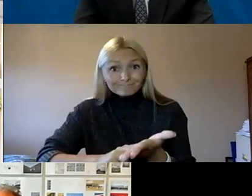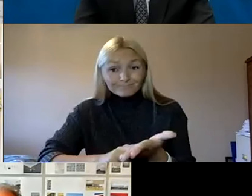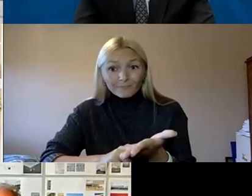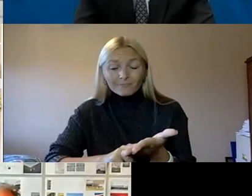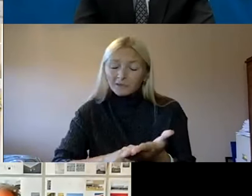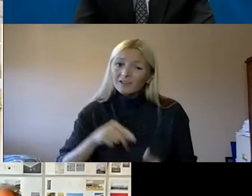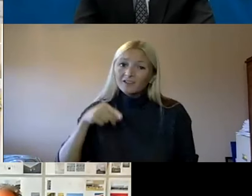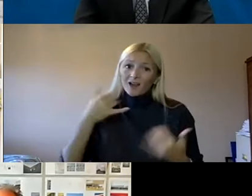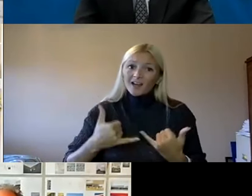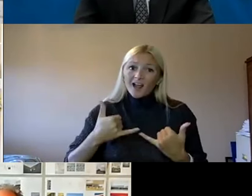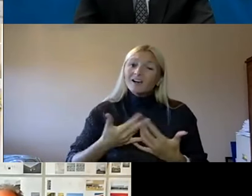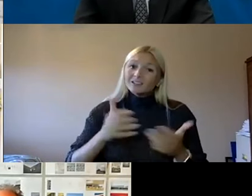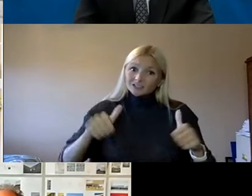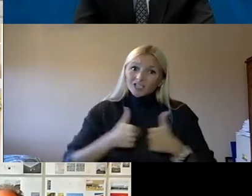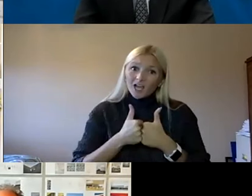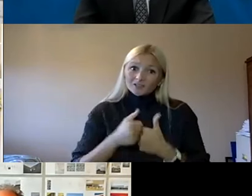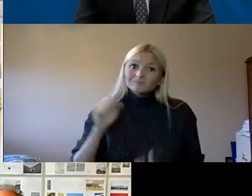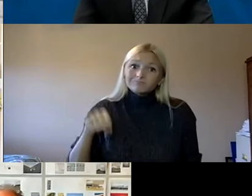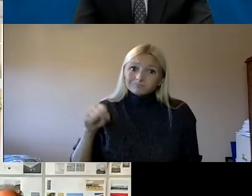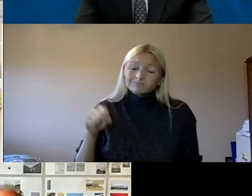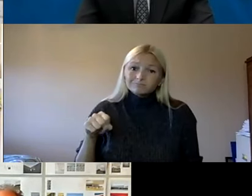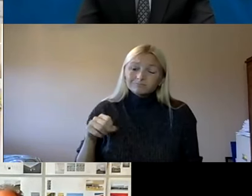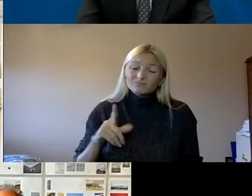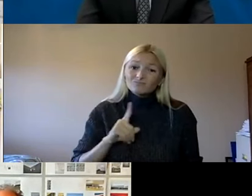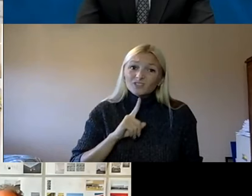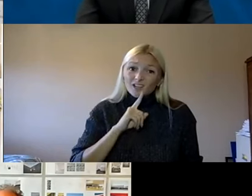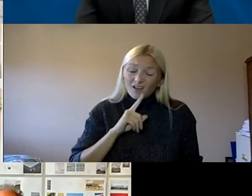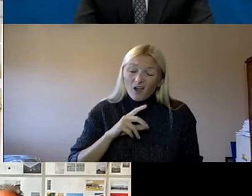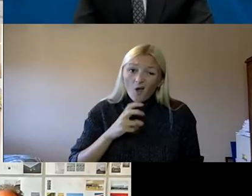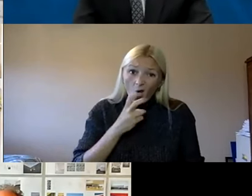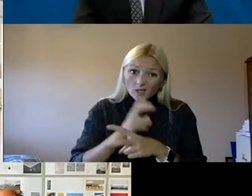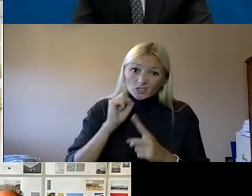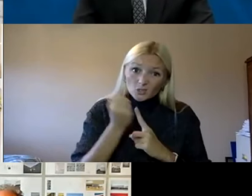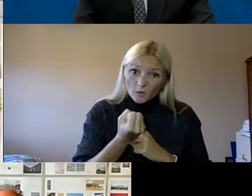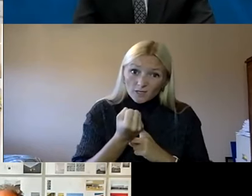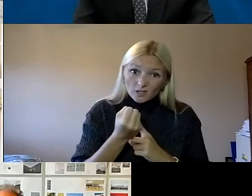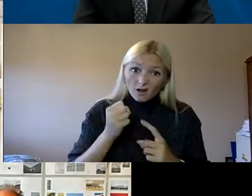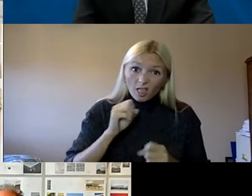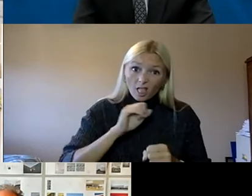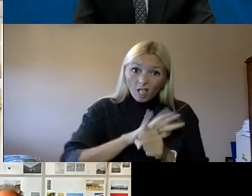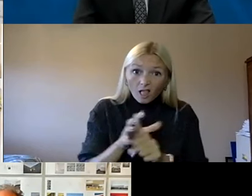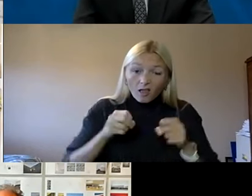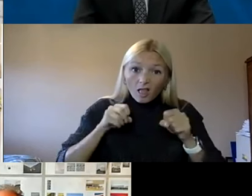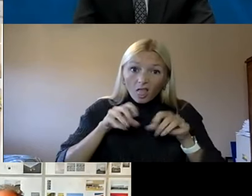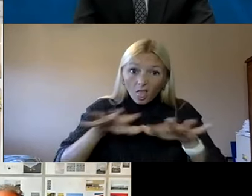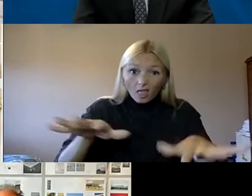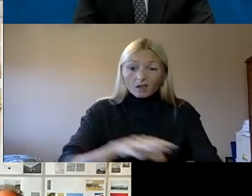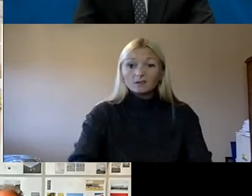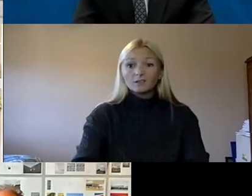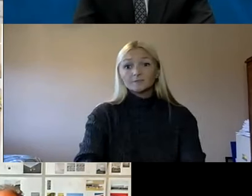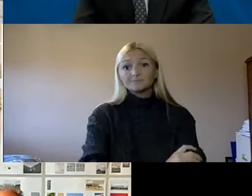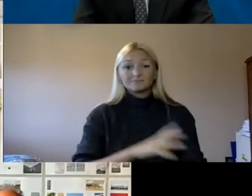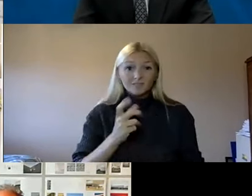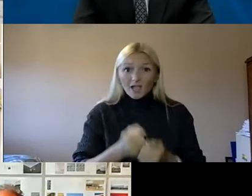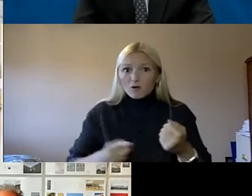are difficult times and we've taken a tough situation, a pandemic, and Tony and all of his people have pivoted and put